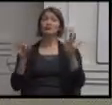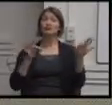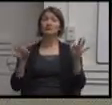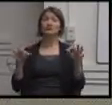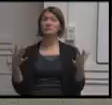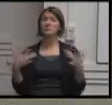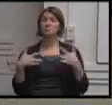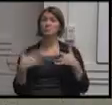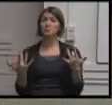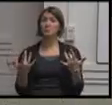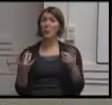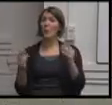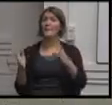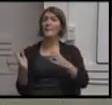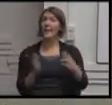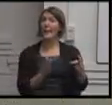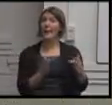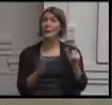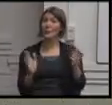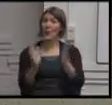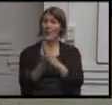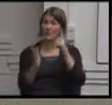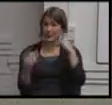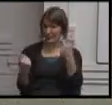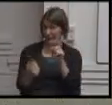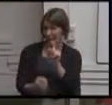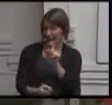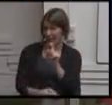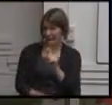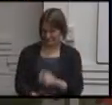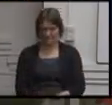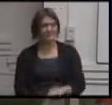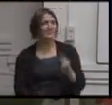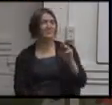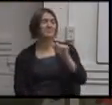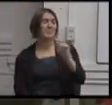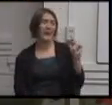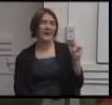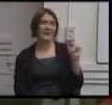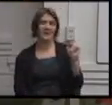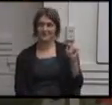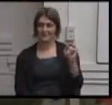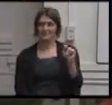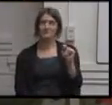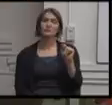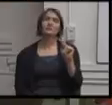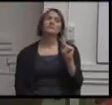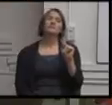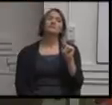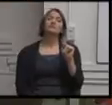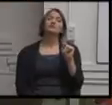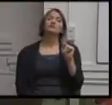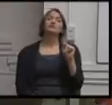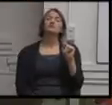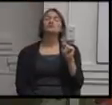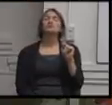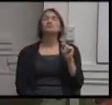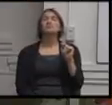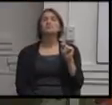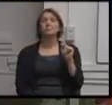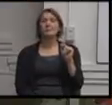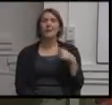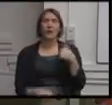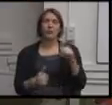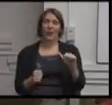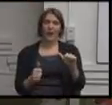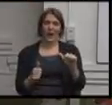bit about what you're here to ask for. Certainly. Just in the interest